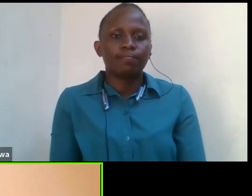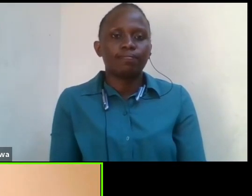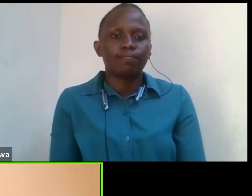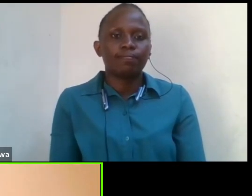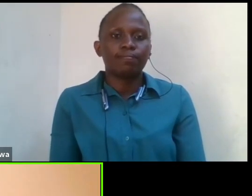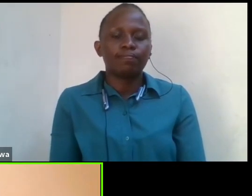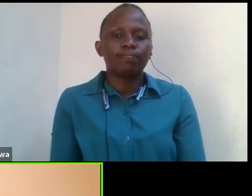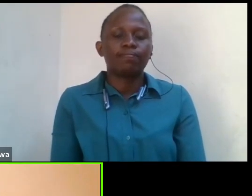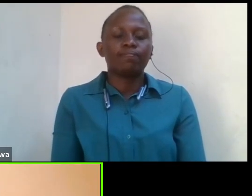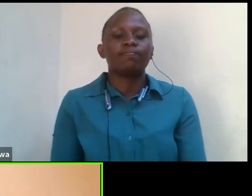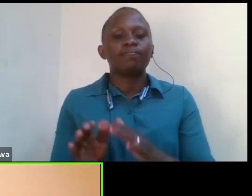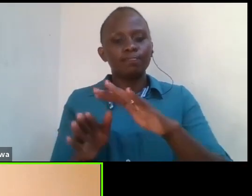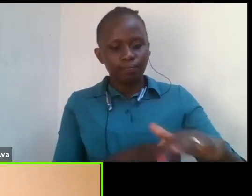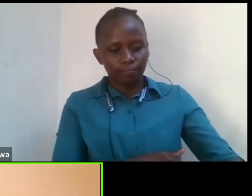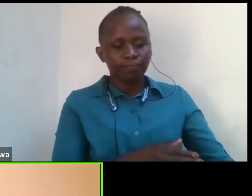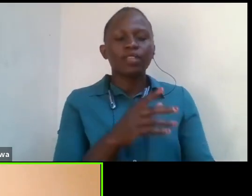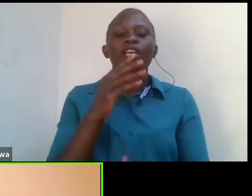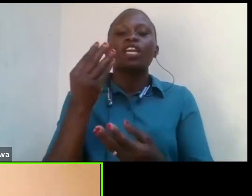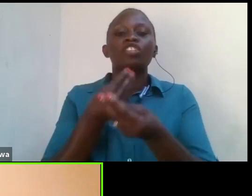Let us go to trademarks.